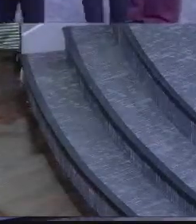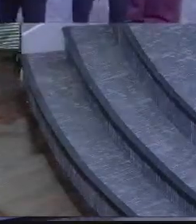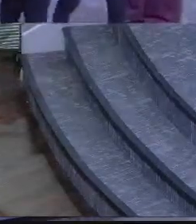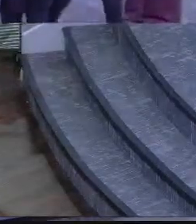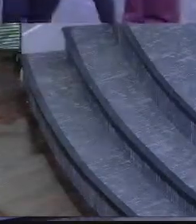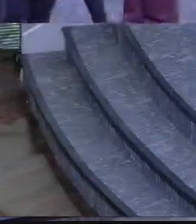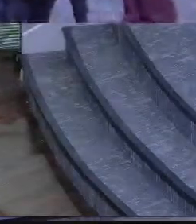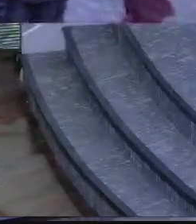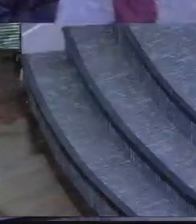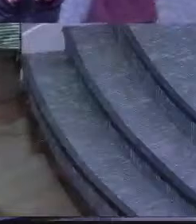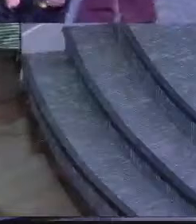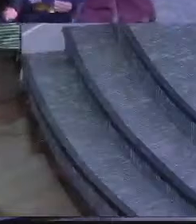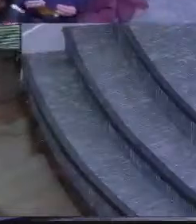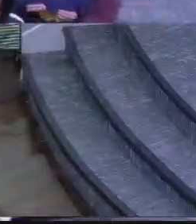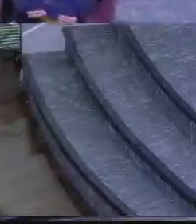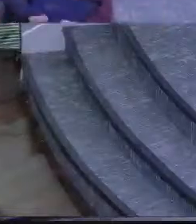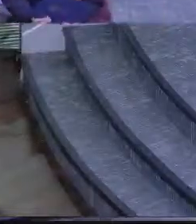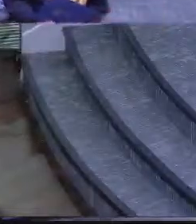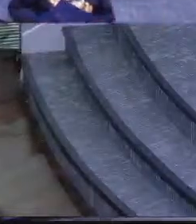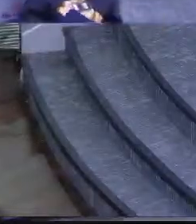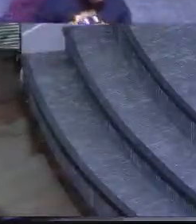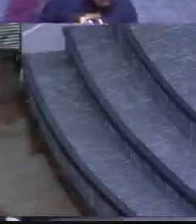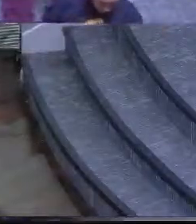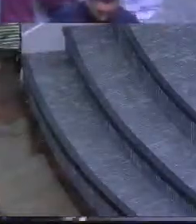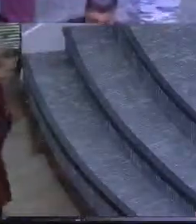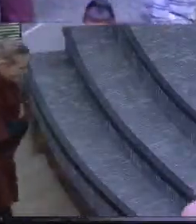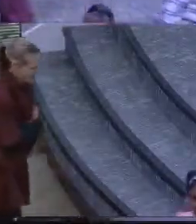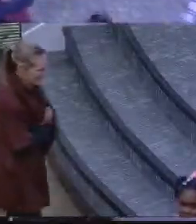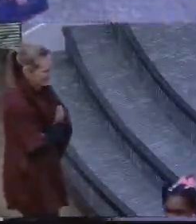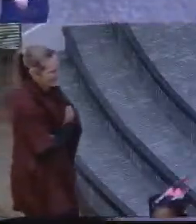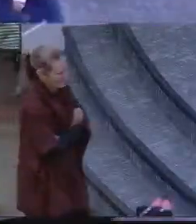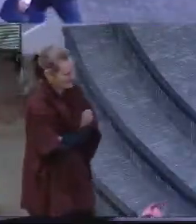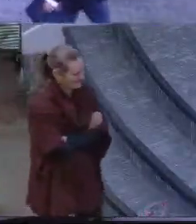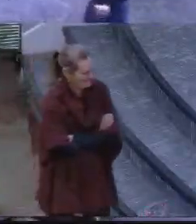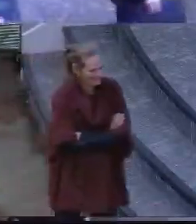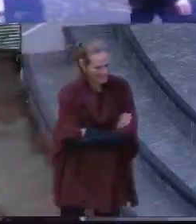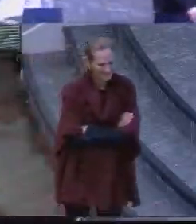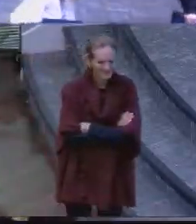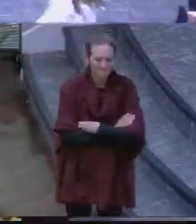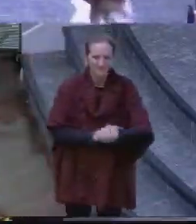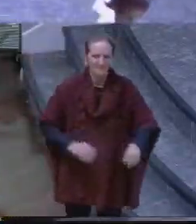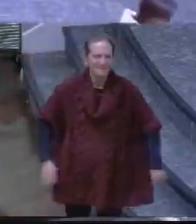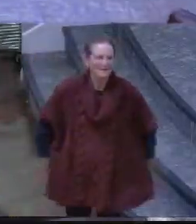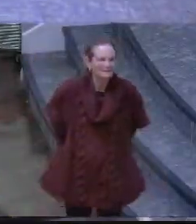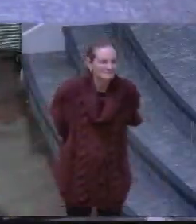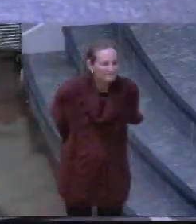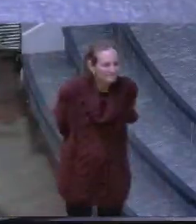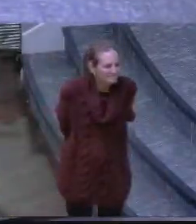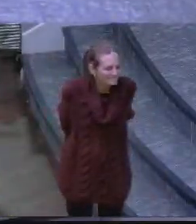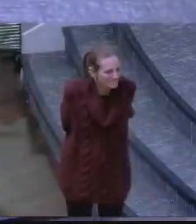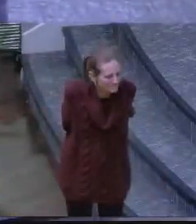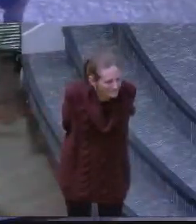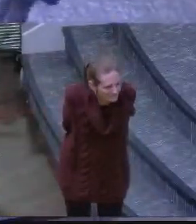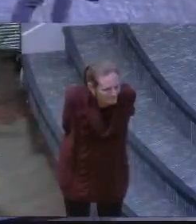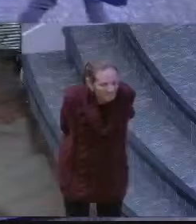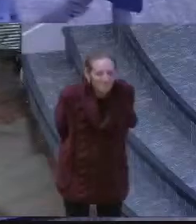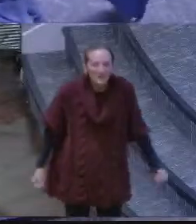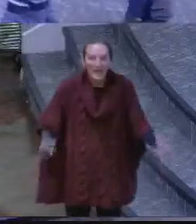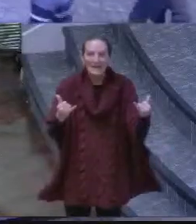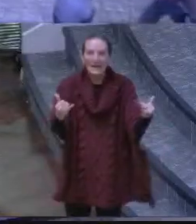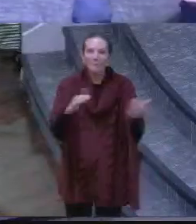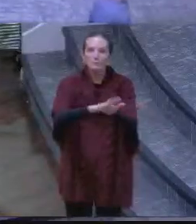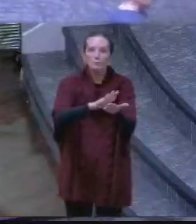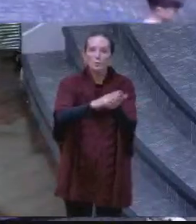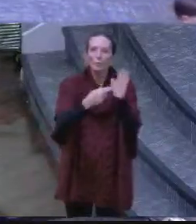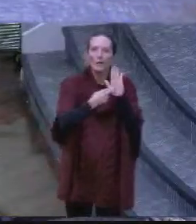Now, If there are school representatives here for children